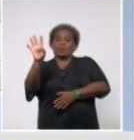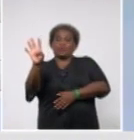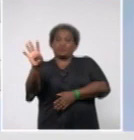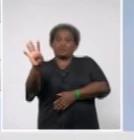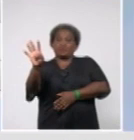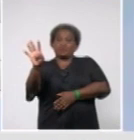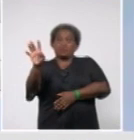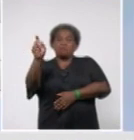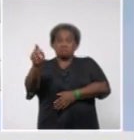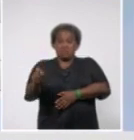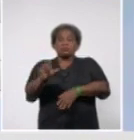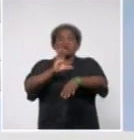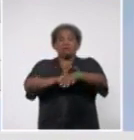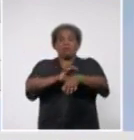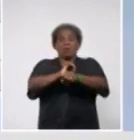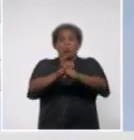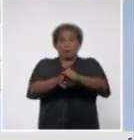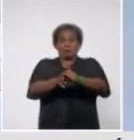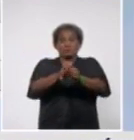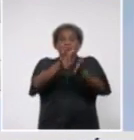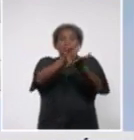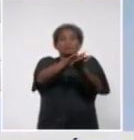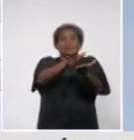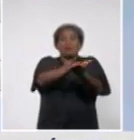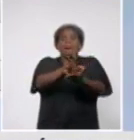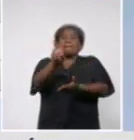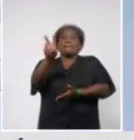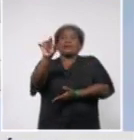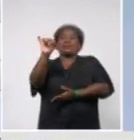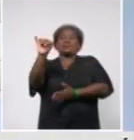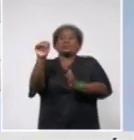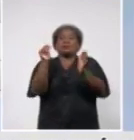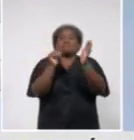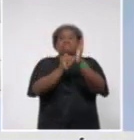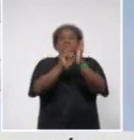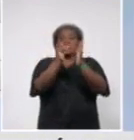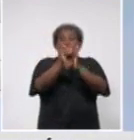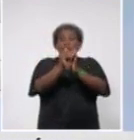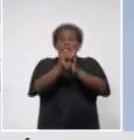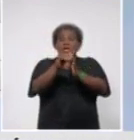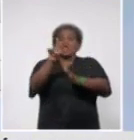280,864 people were diagnosed with the virus, for a total of